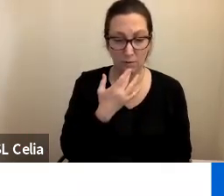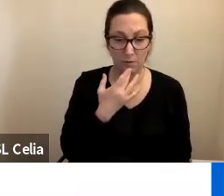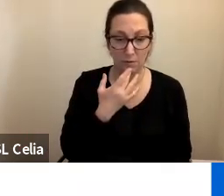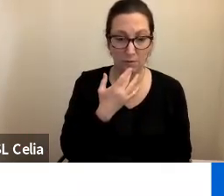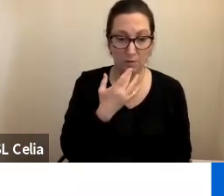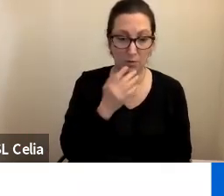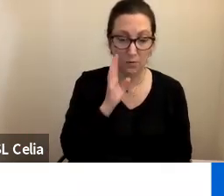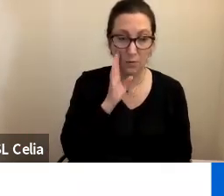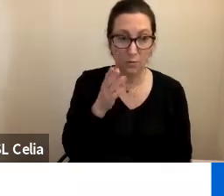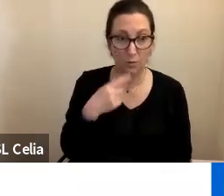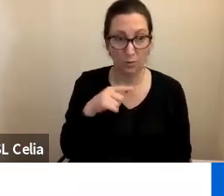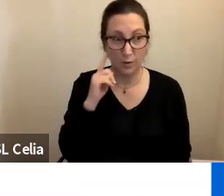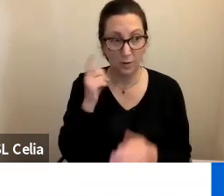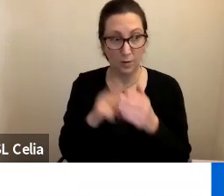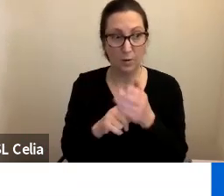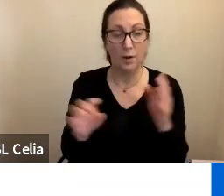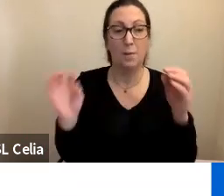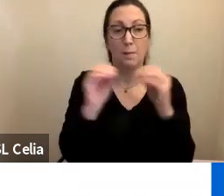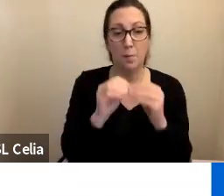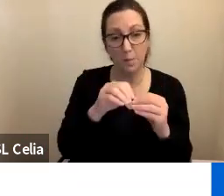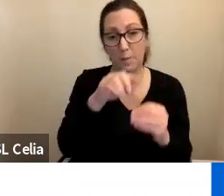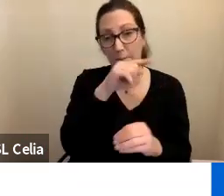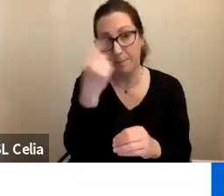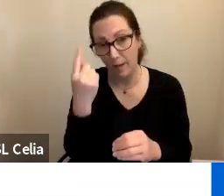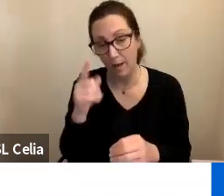Latino families in Boston Latin School?